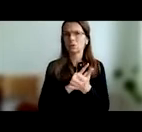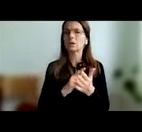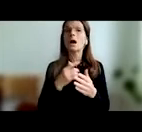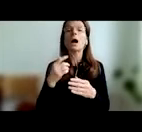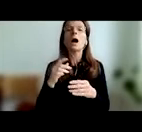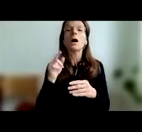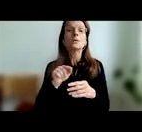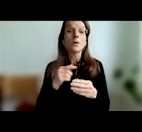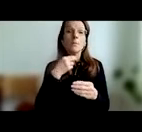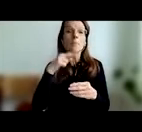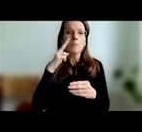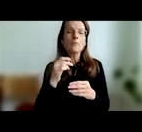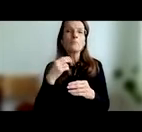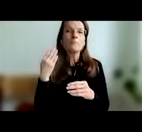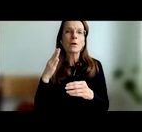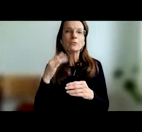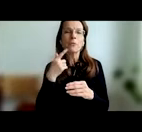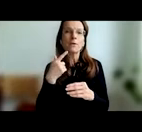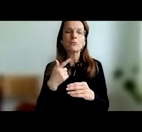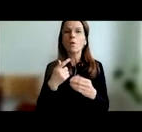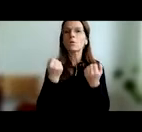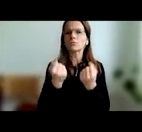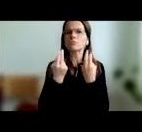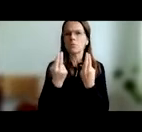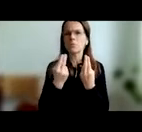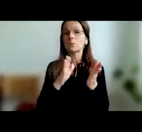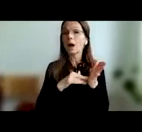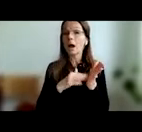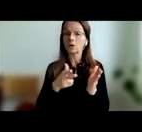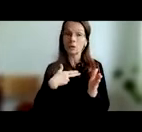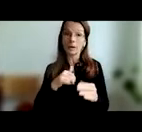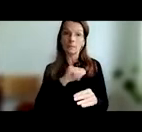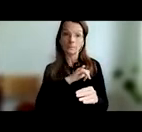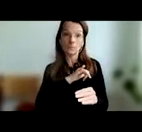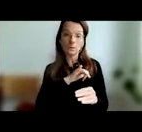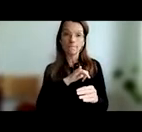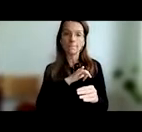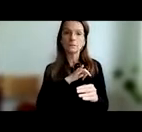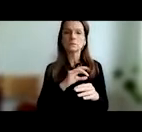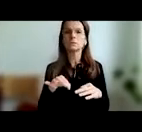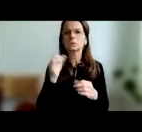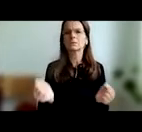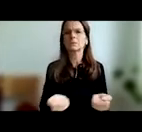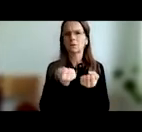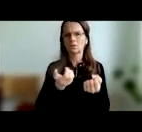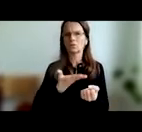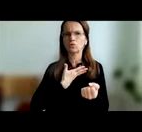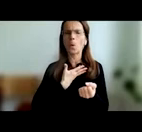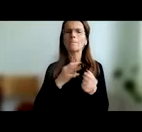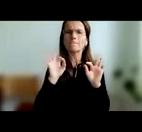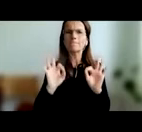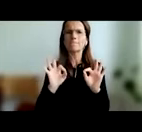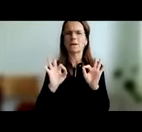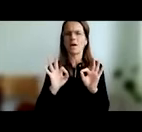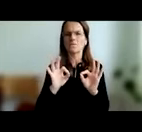forecasts. mesi So ie real correlo ma time se lo is comemno cazzi important. informati We mamu heard in cacco ciasi ie tesoro earlier dobiti how decimo important it relevanti is informati.